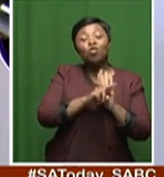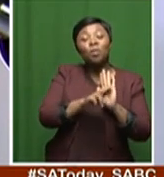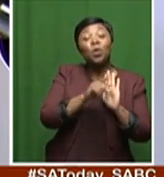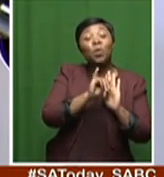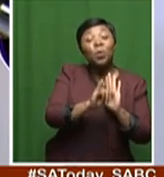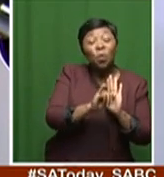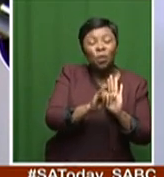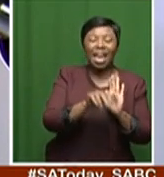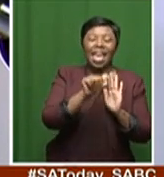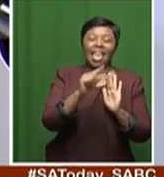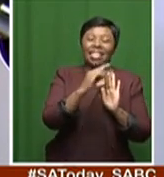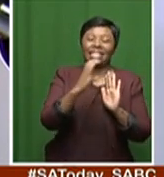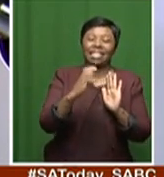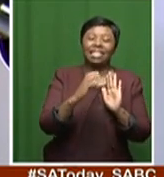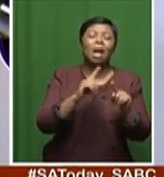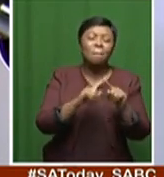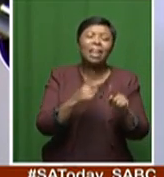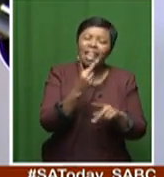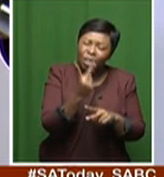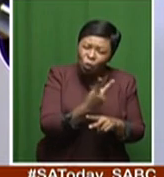are president of the country as well.